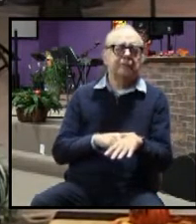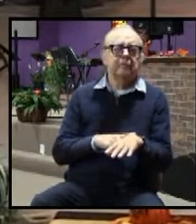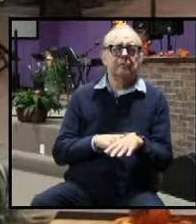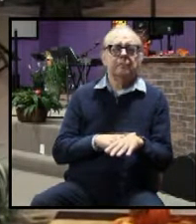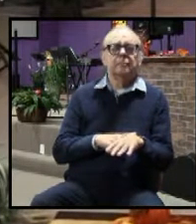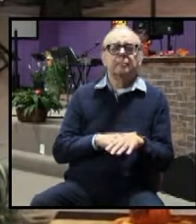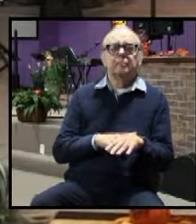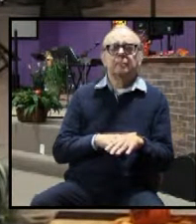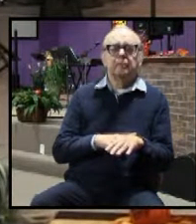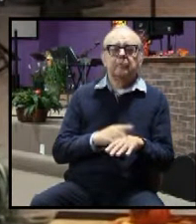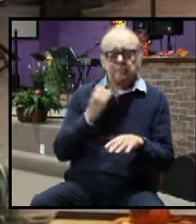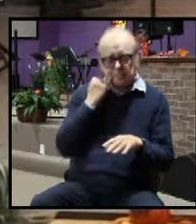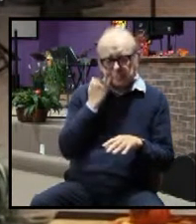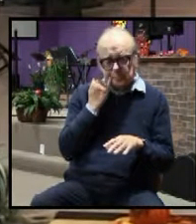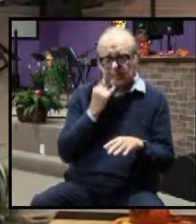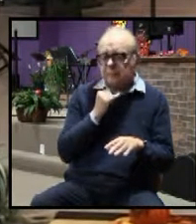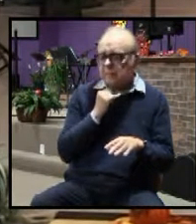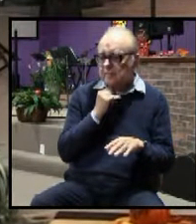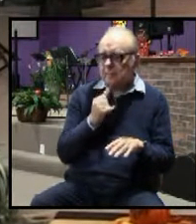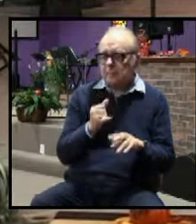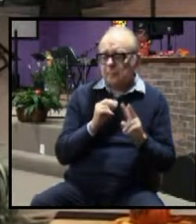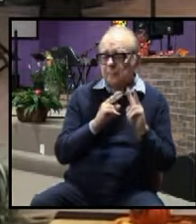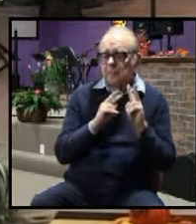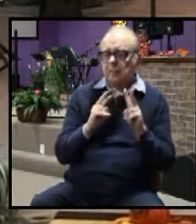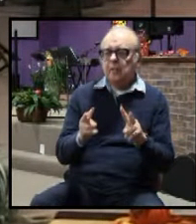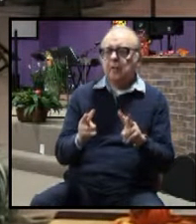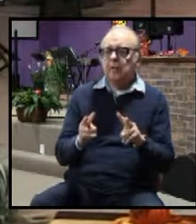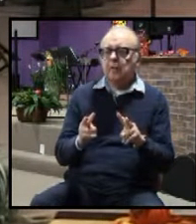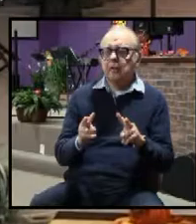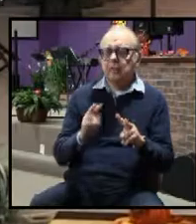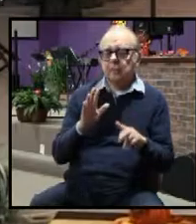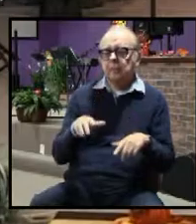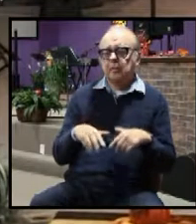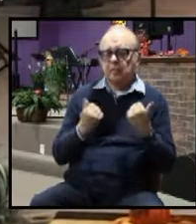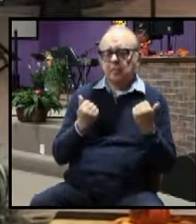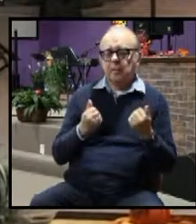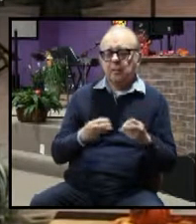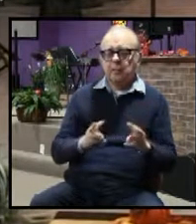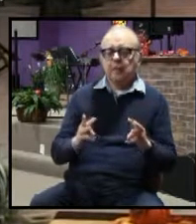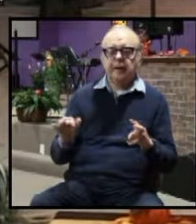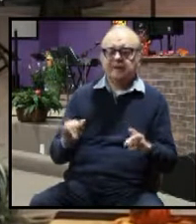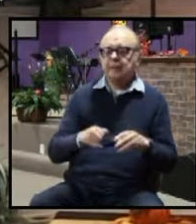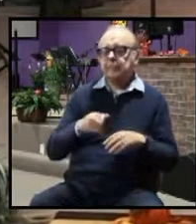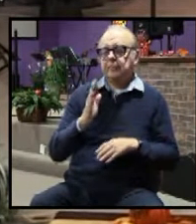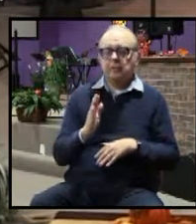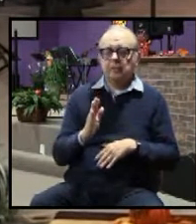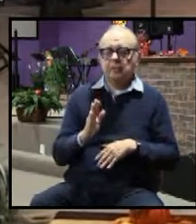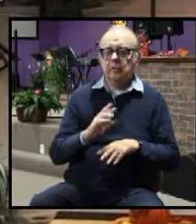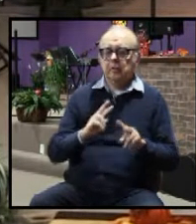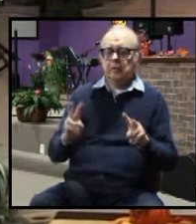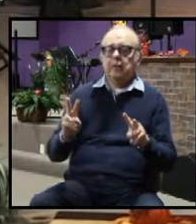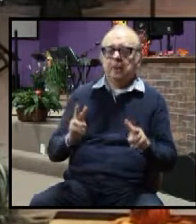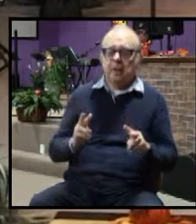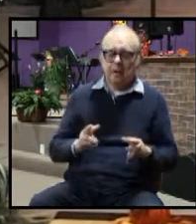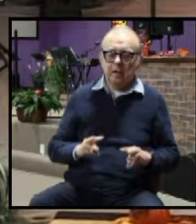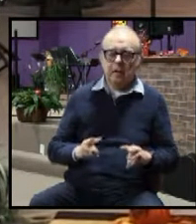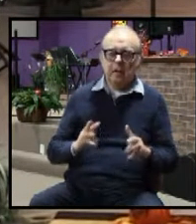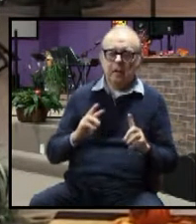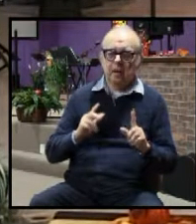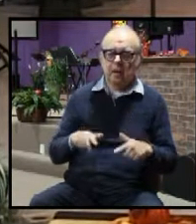lot of times, if you don't look at your life the way that God looks at it, then you're going to look